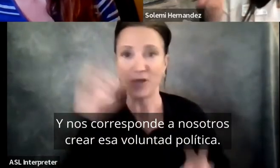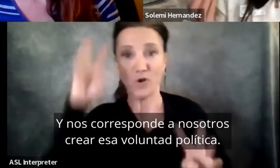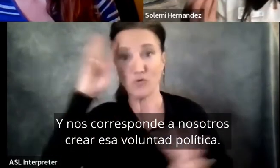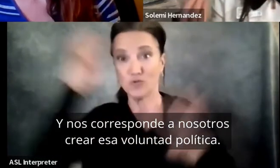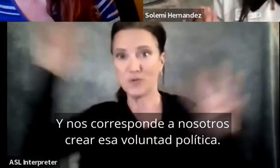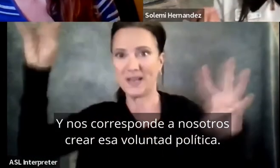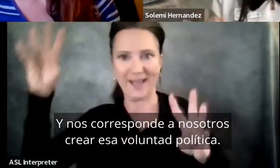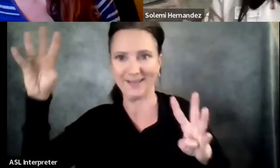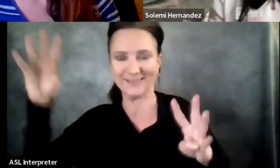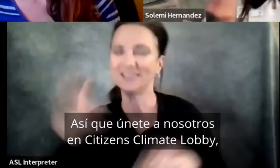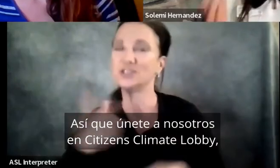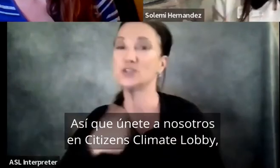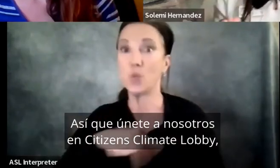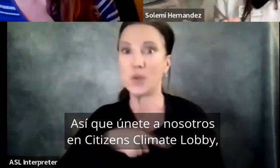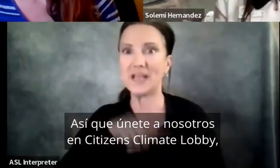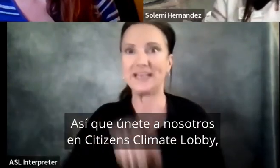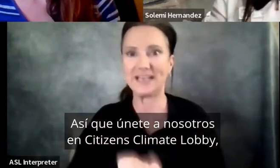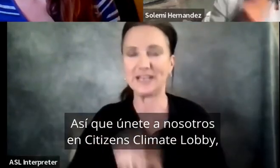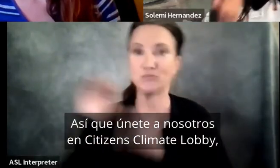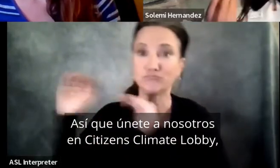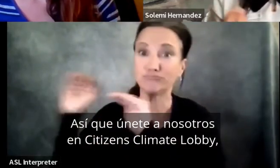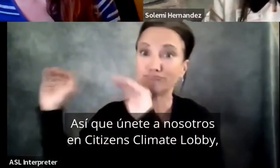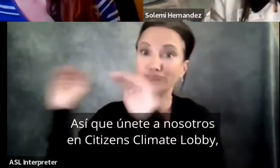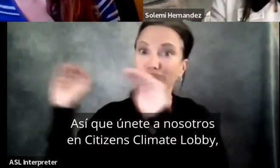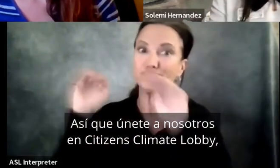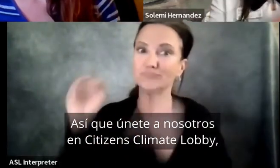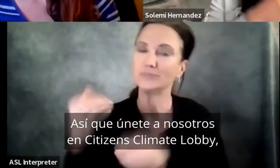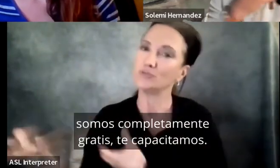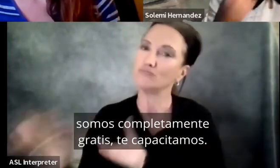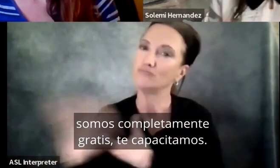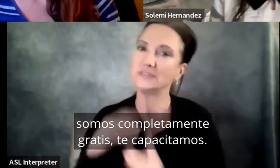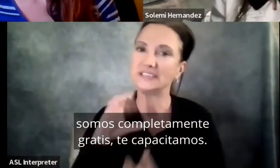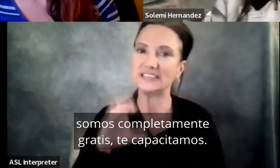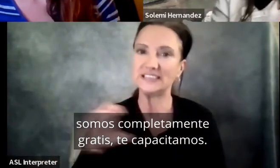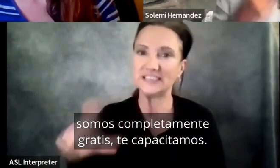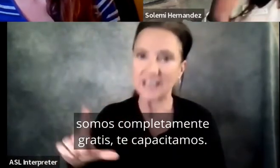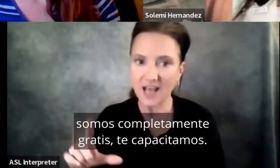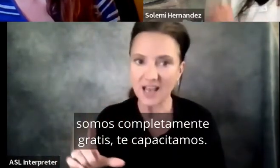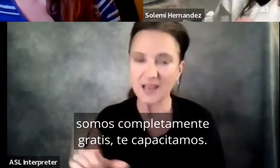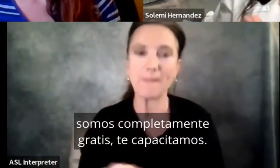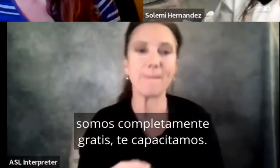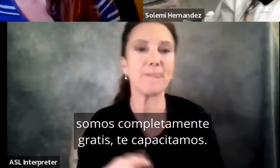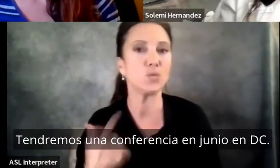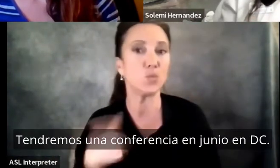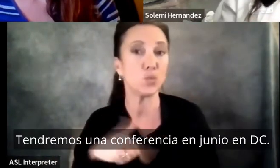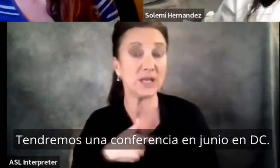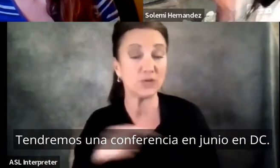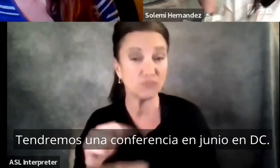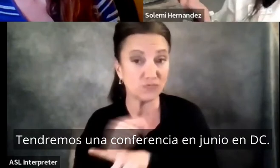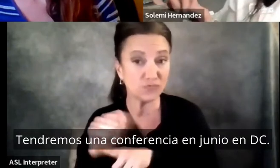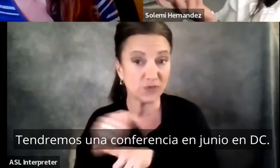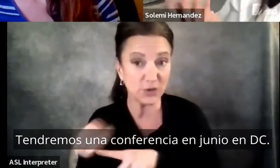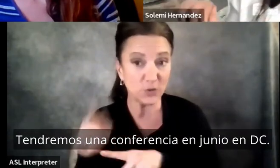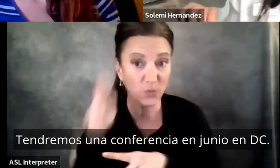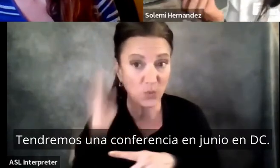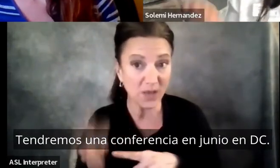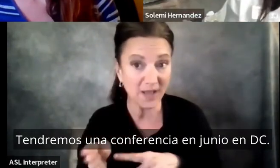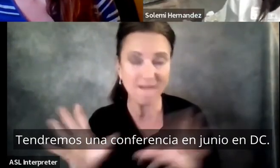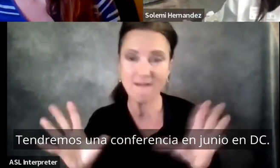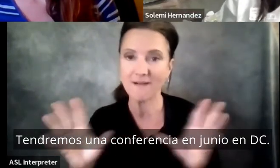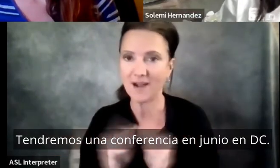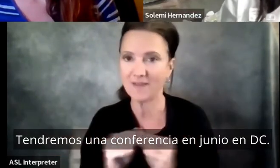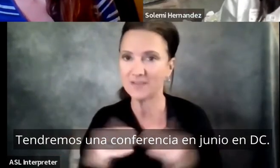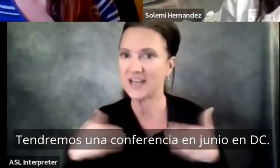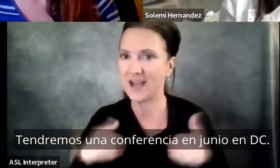create that political will. So please join us in Citizens Climate Lobby. We're completely free. We train you. We're going to have a conference